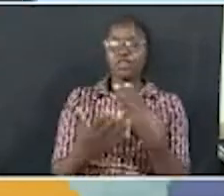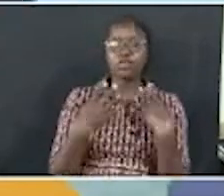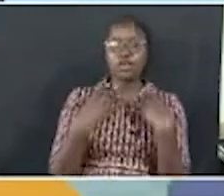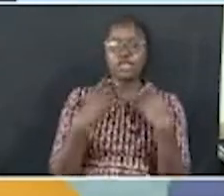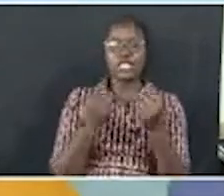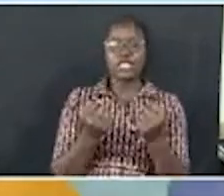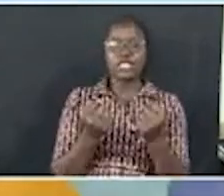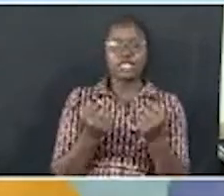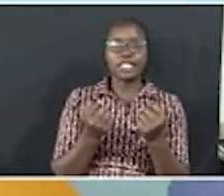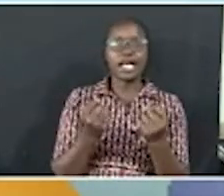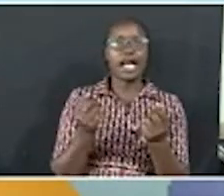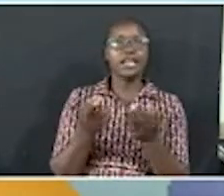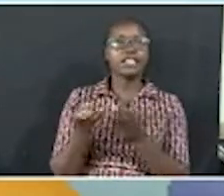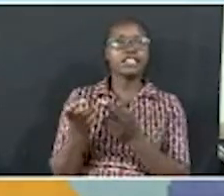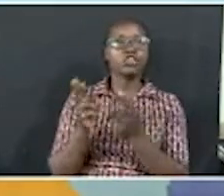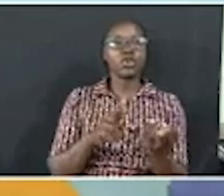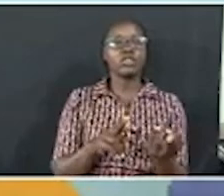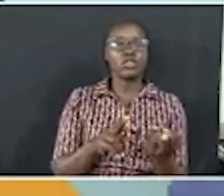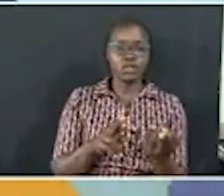healed and restored.